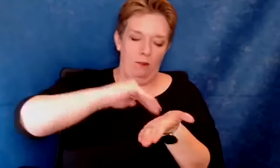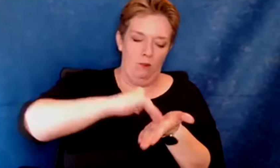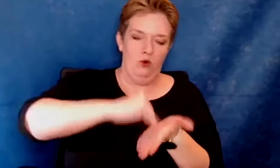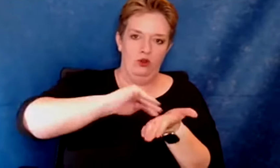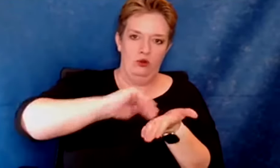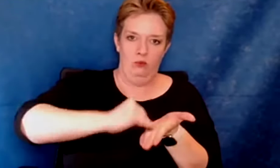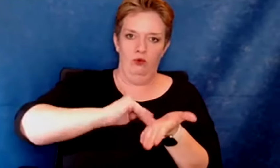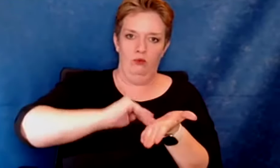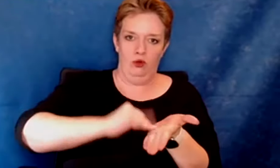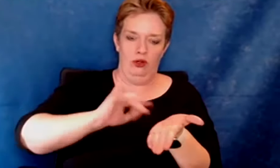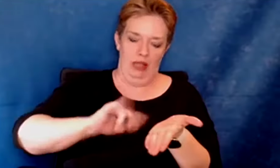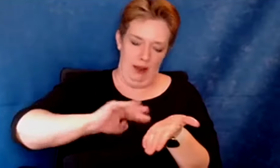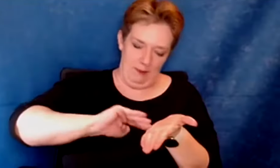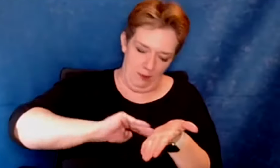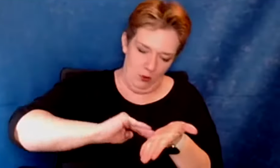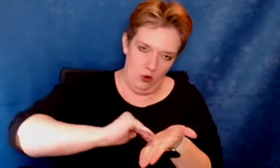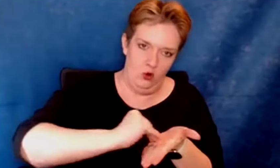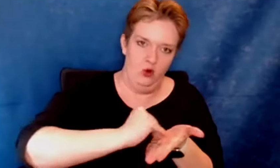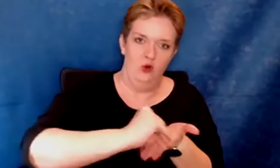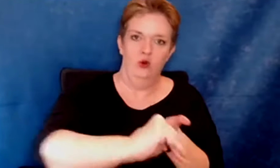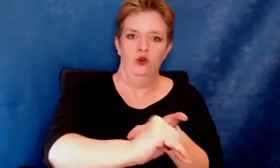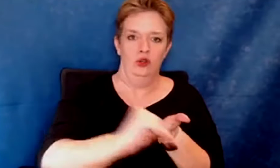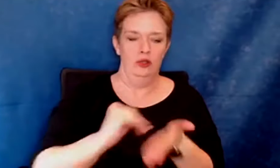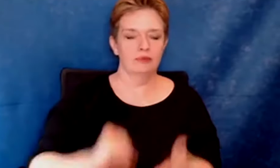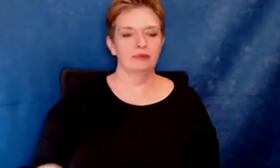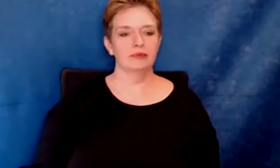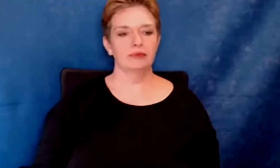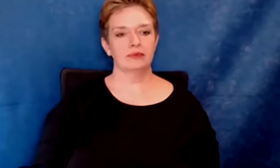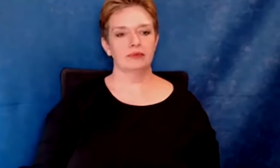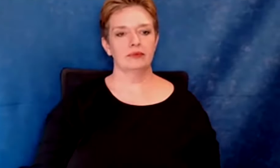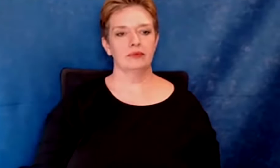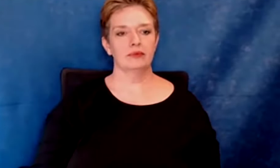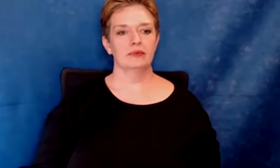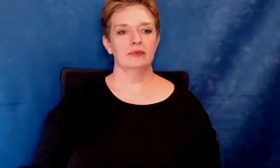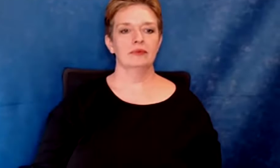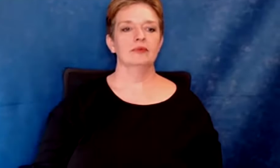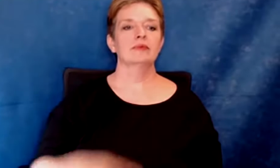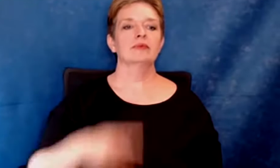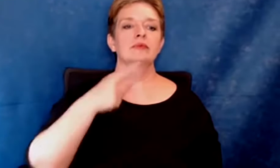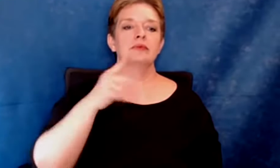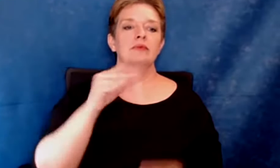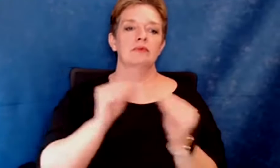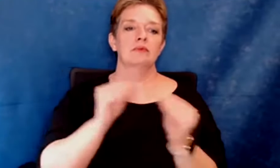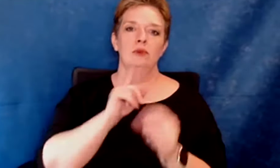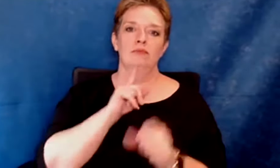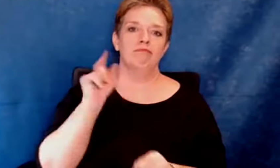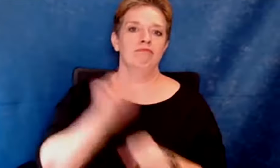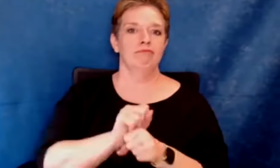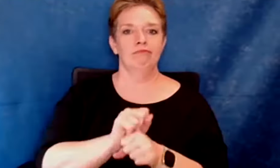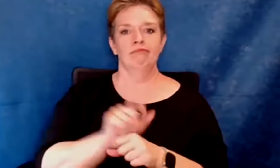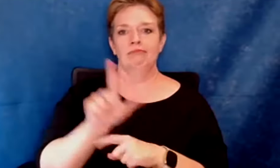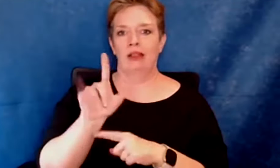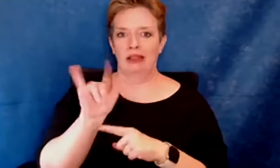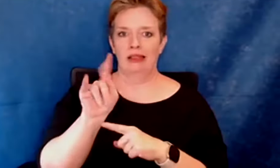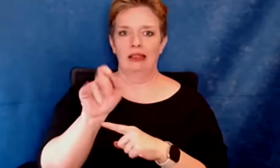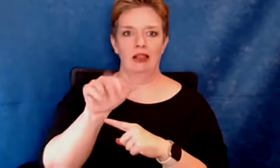Thinking of maybe a little more literal objects as well, the James Castle house with those X's